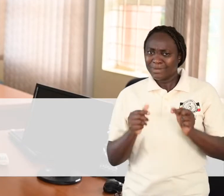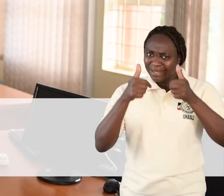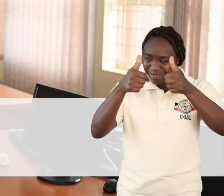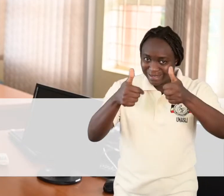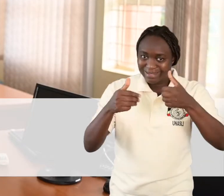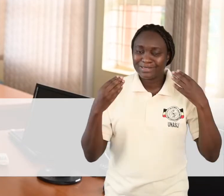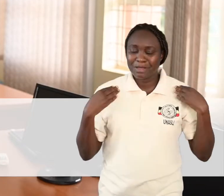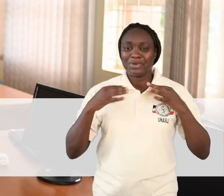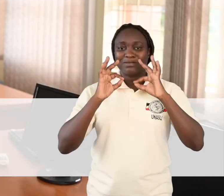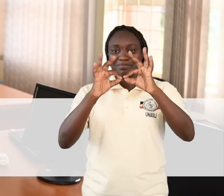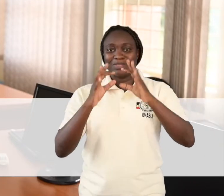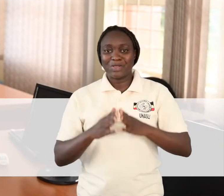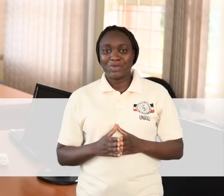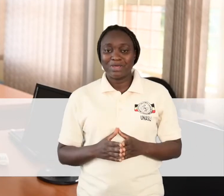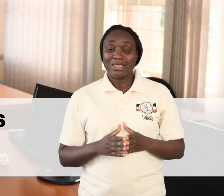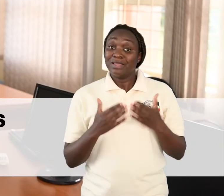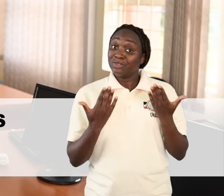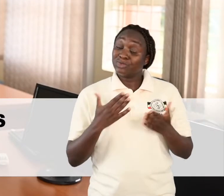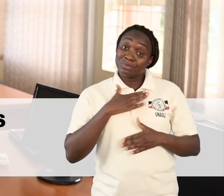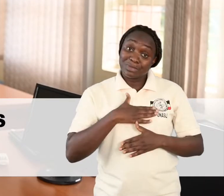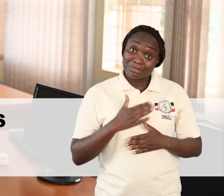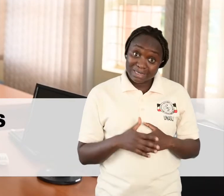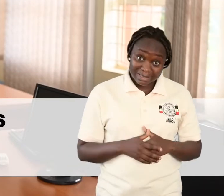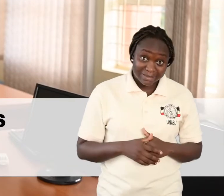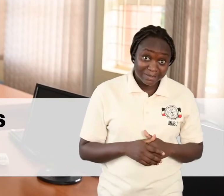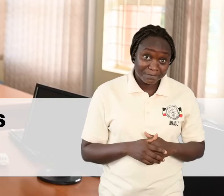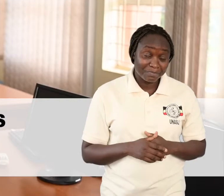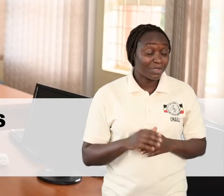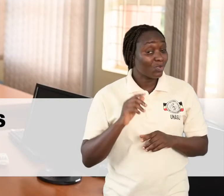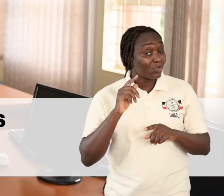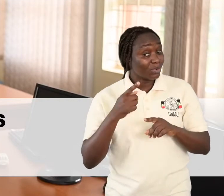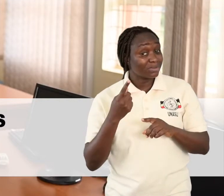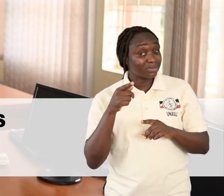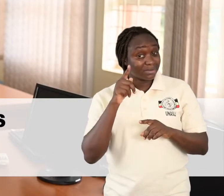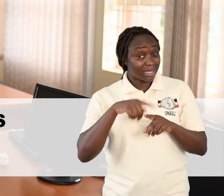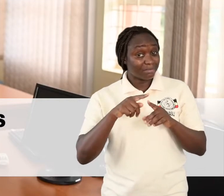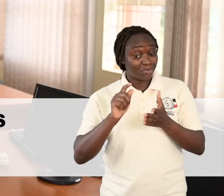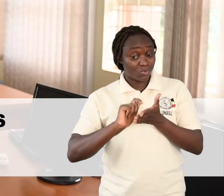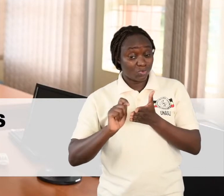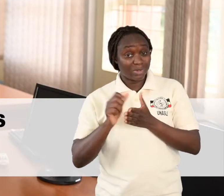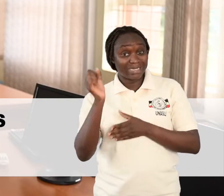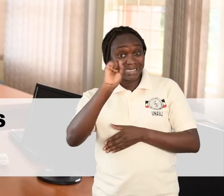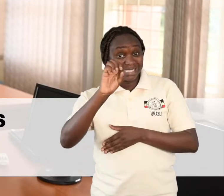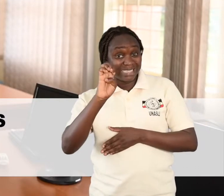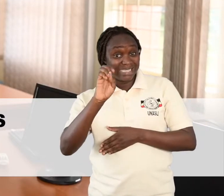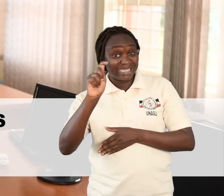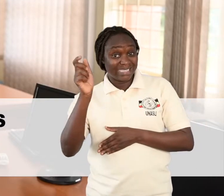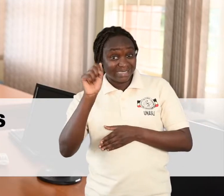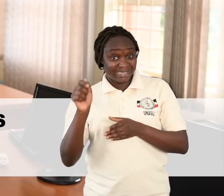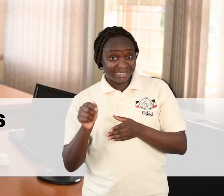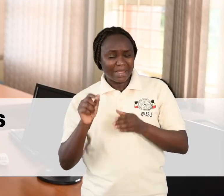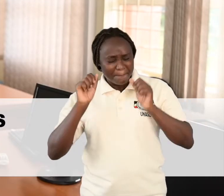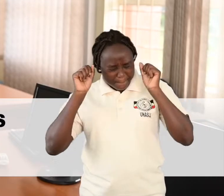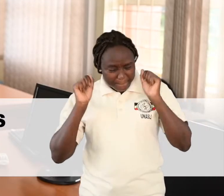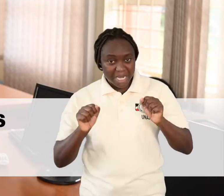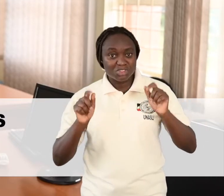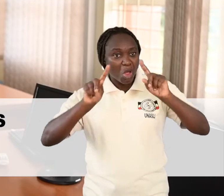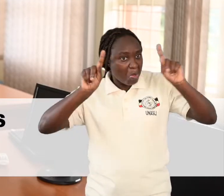Yes, that's it. Please note, when we're writing sets, we only use curly